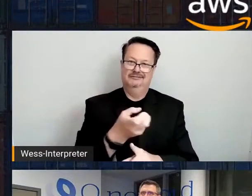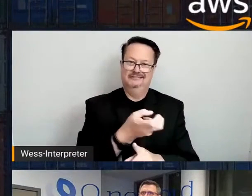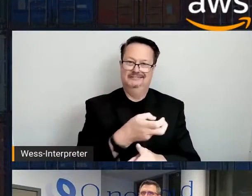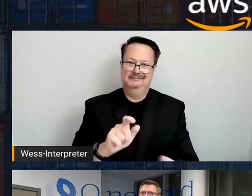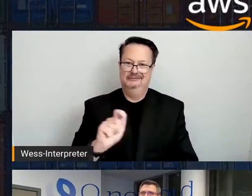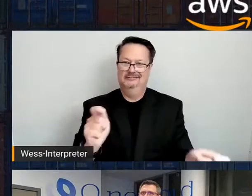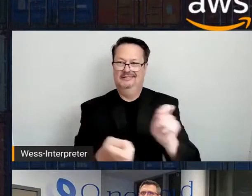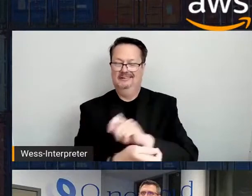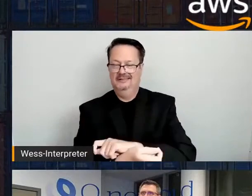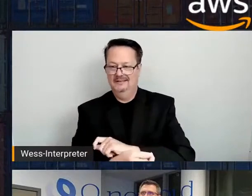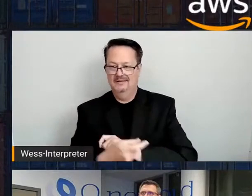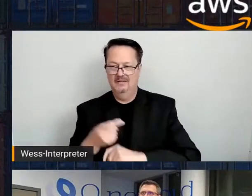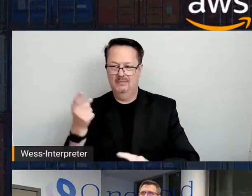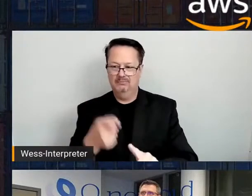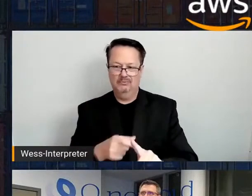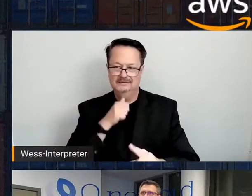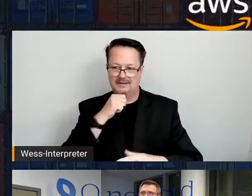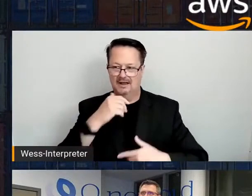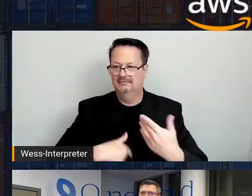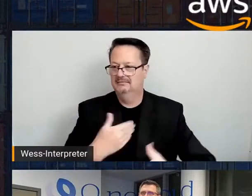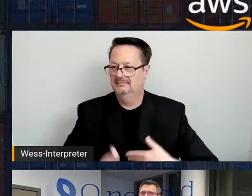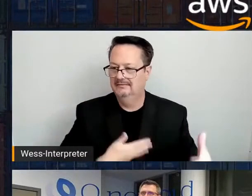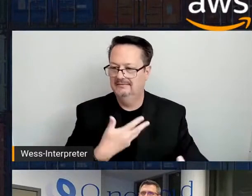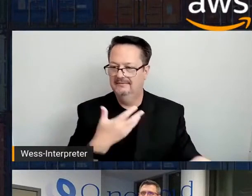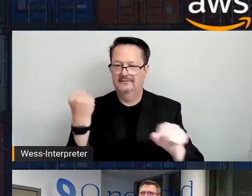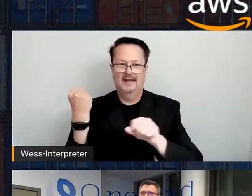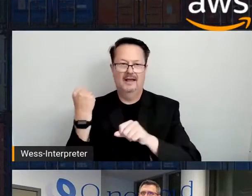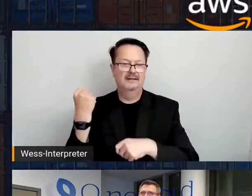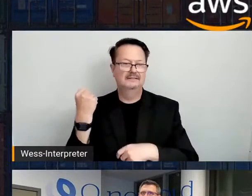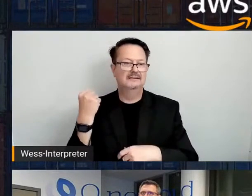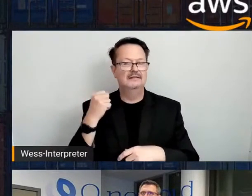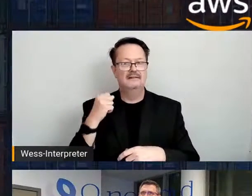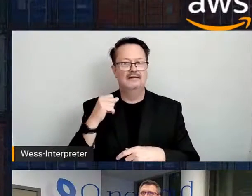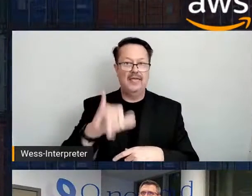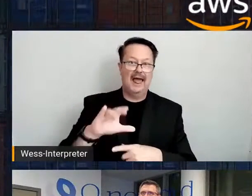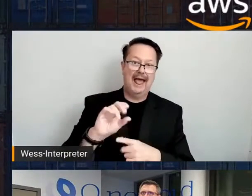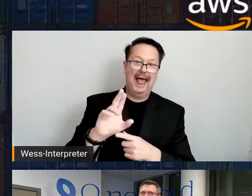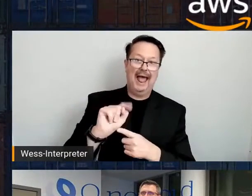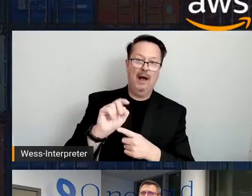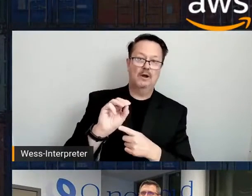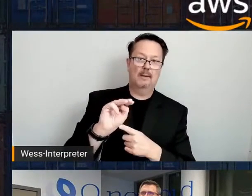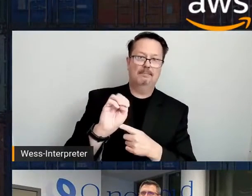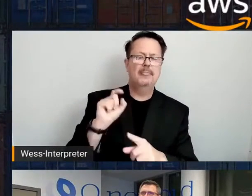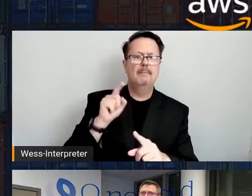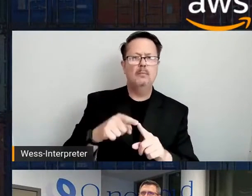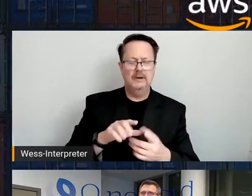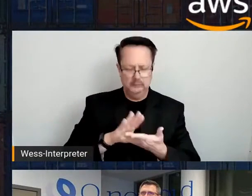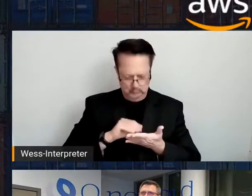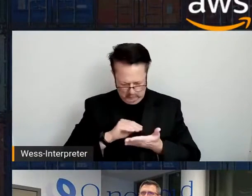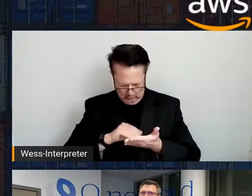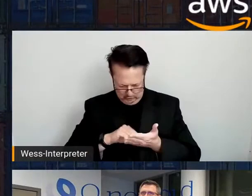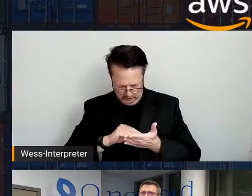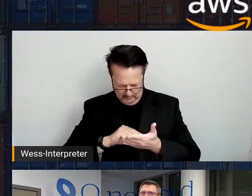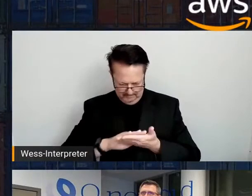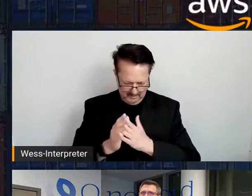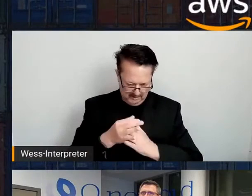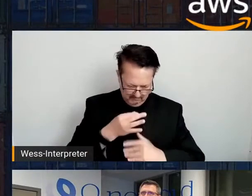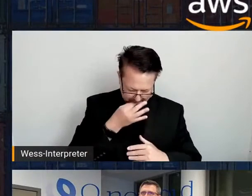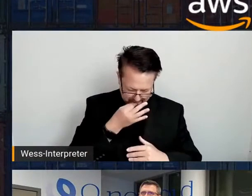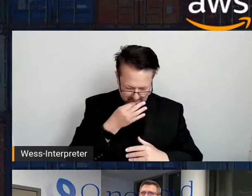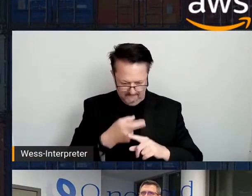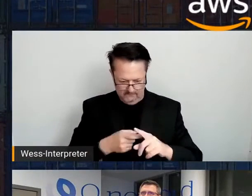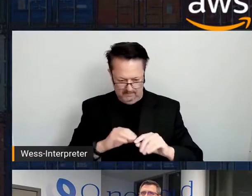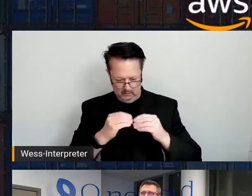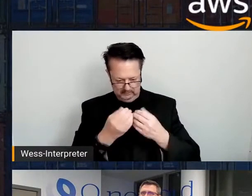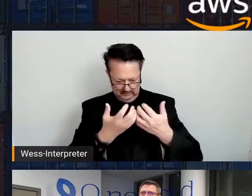to move extremely fast, or the point of it is not to have this outcome. The point is to learn and get good from an organizational model and break down some